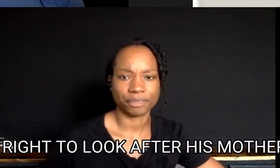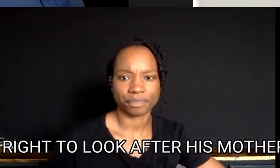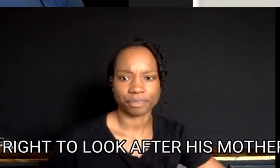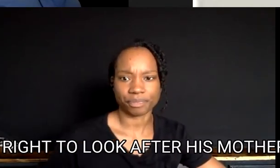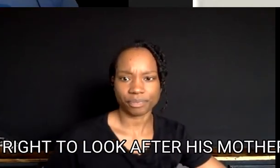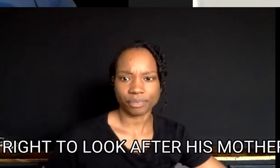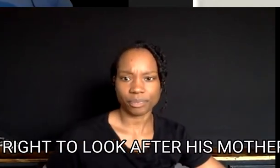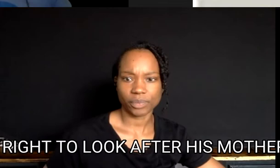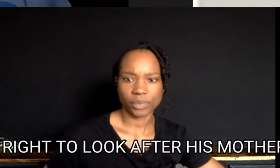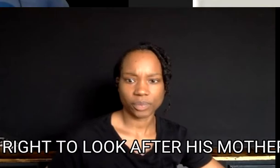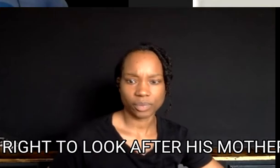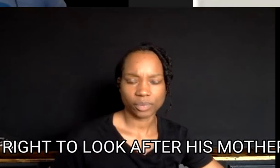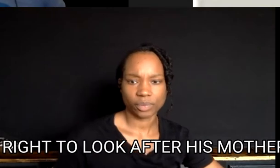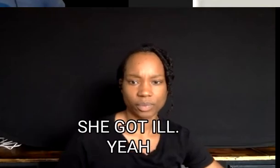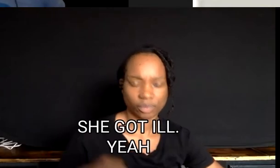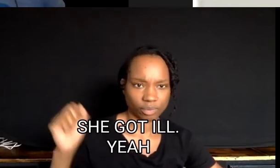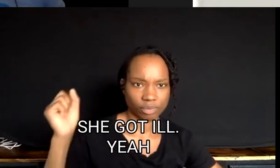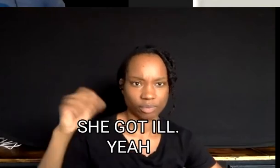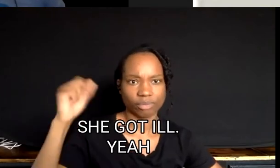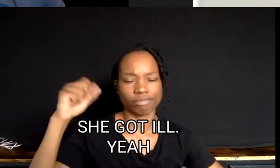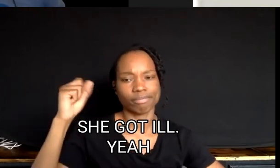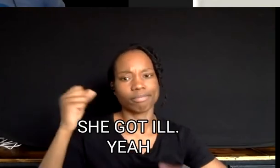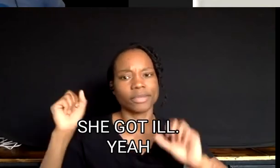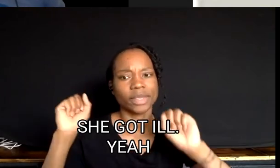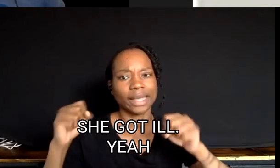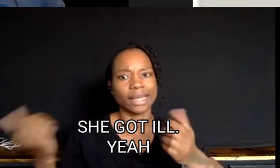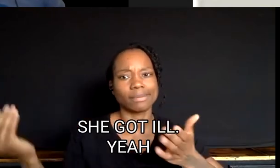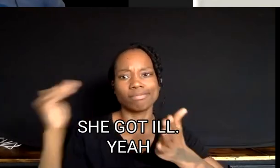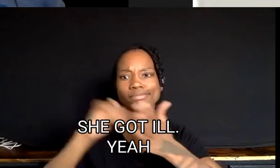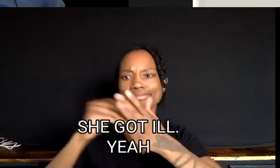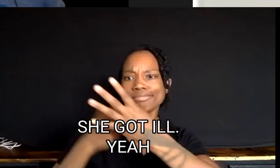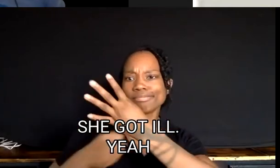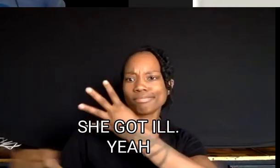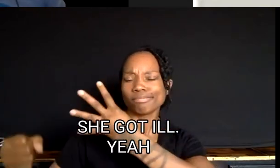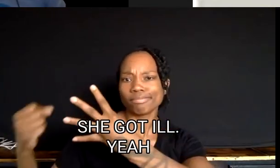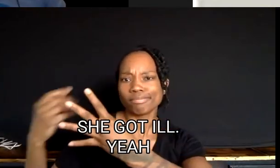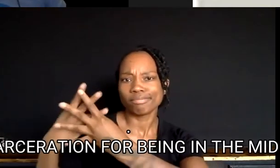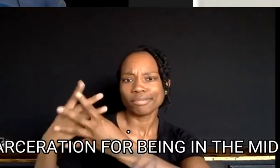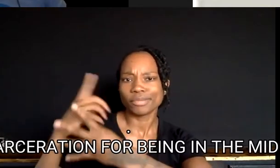The reincarceration for being in the middle of Lake Michigan. I don't think he was swimming.